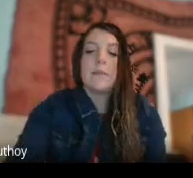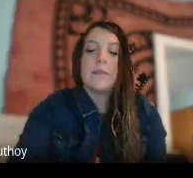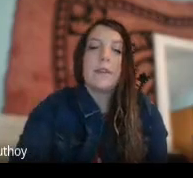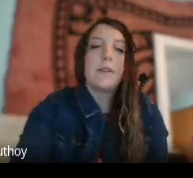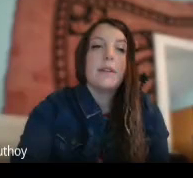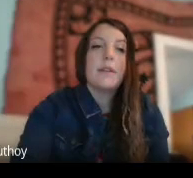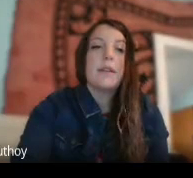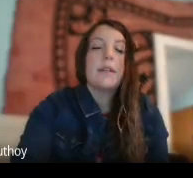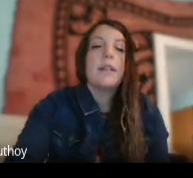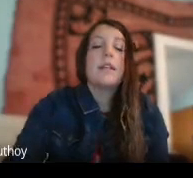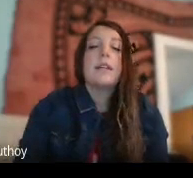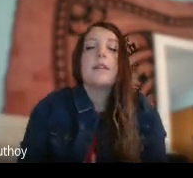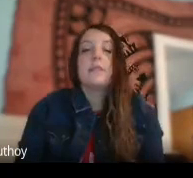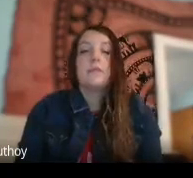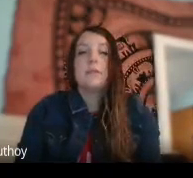hearing.